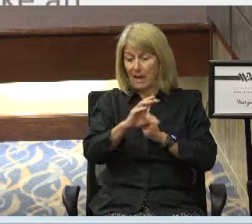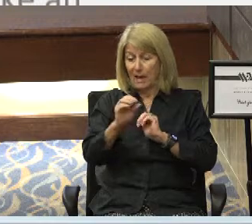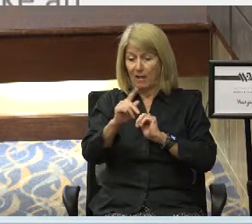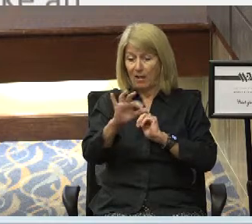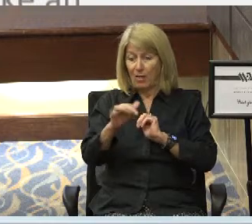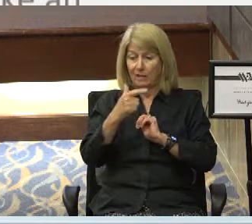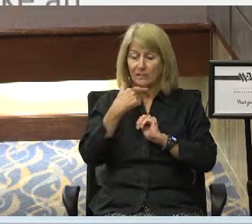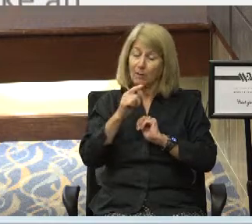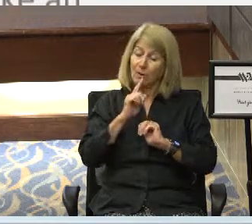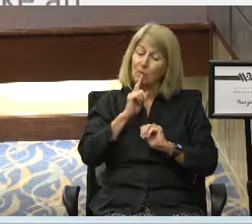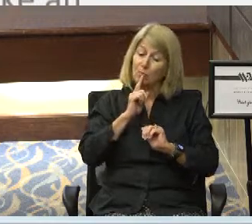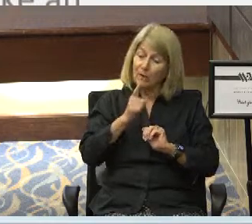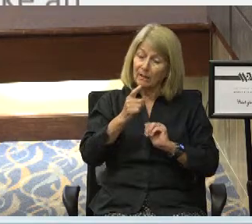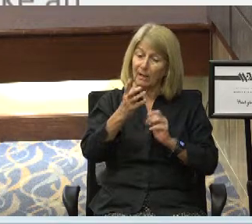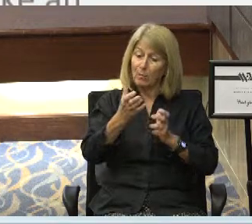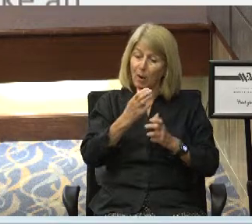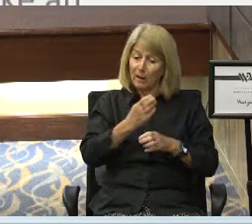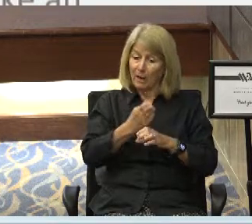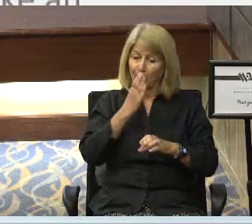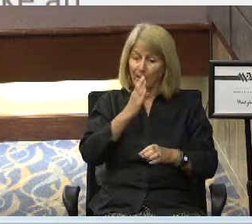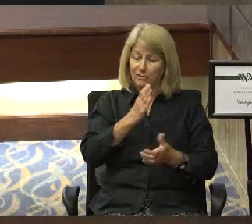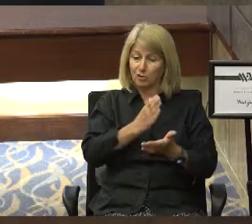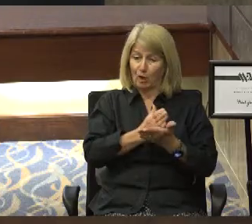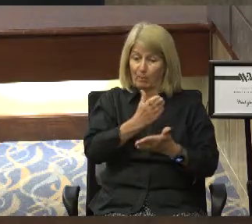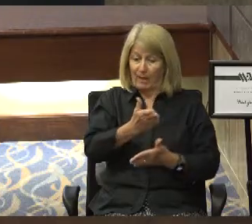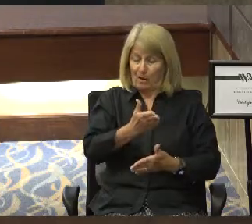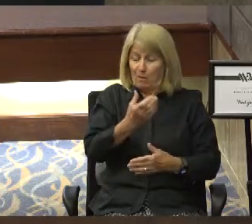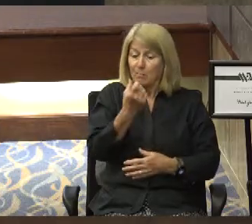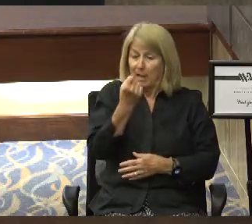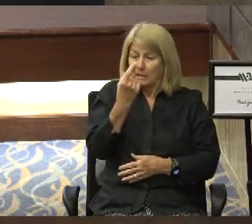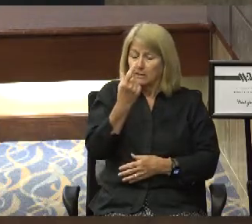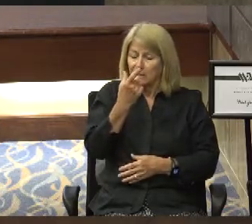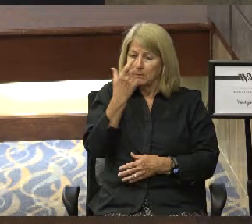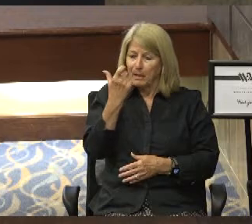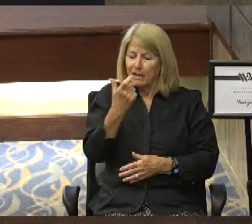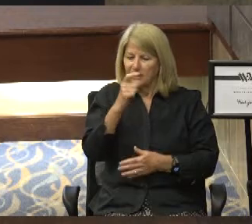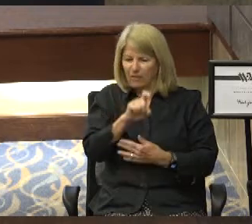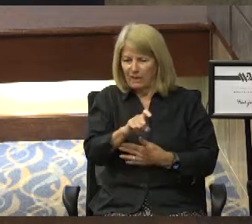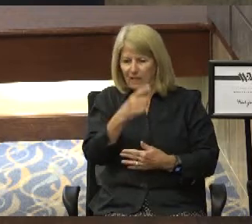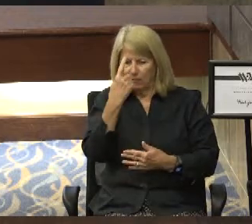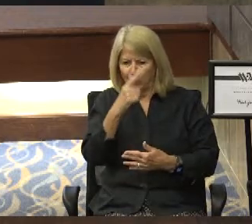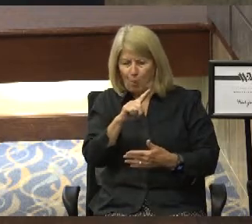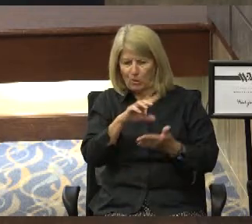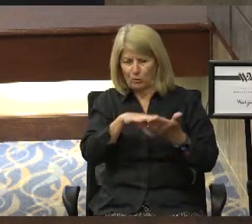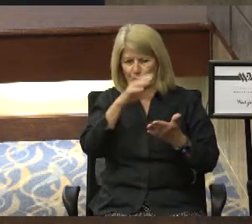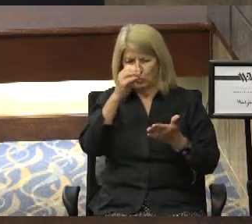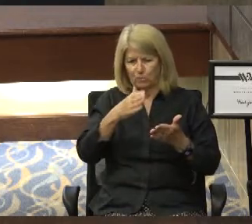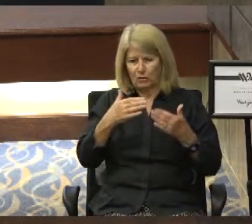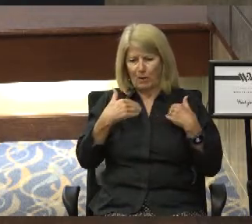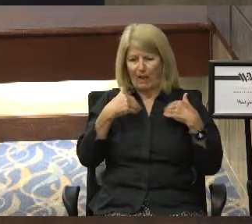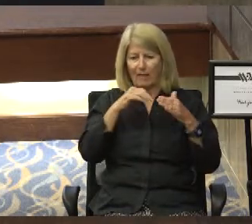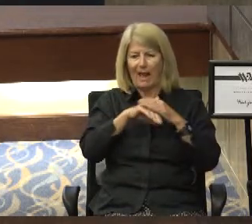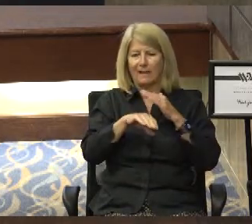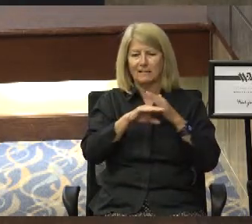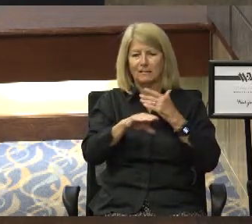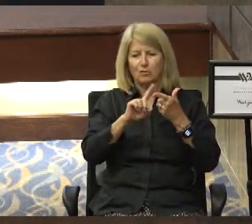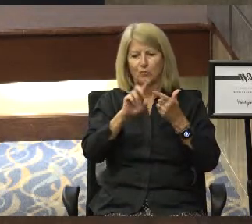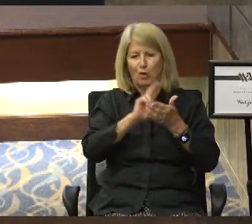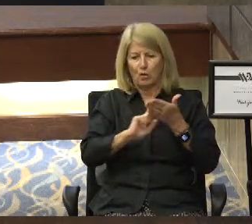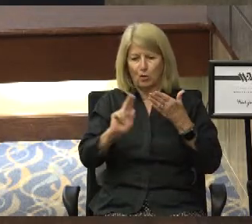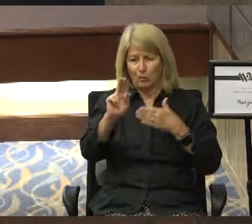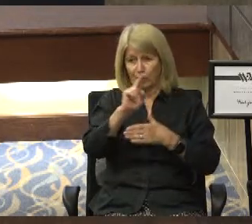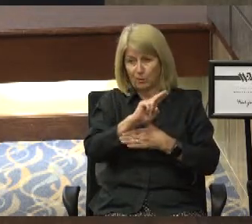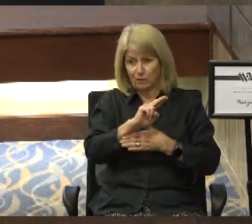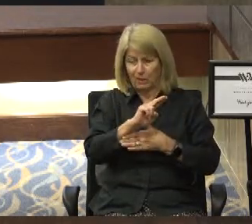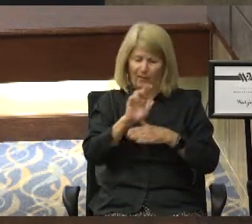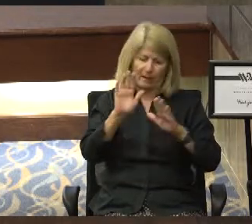really want a bus stop here. This really makes sense for us to have a bus stop here because of the need for students to have access to the university. Then I'd be